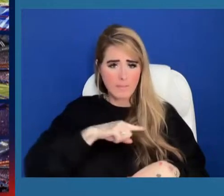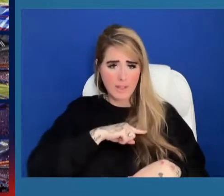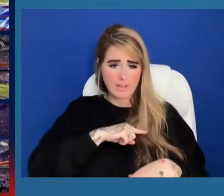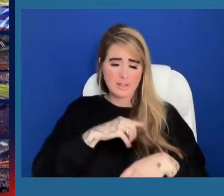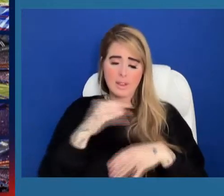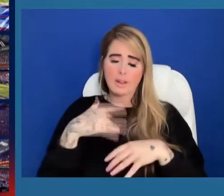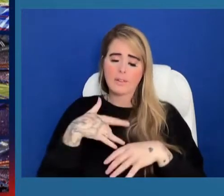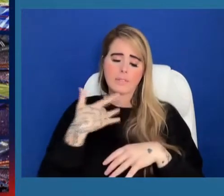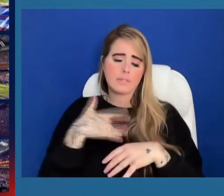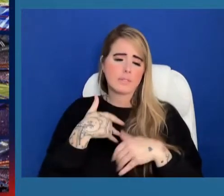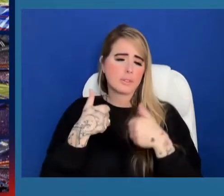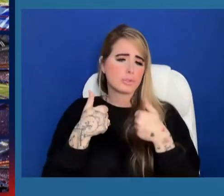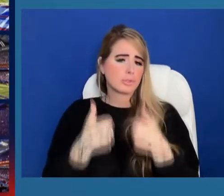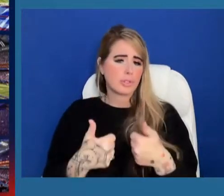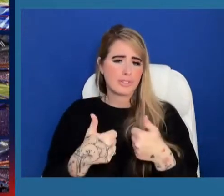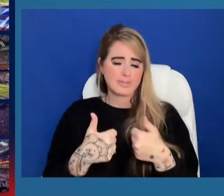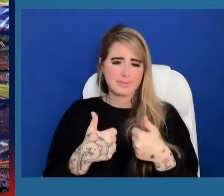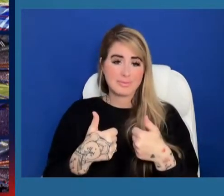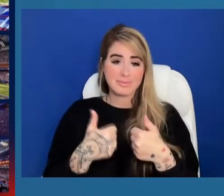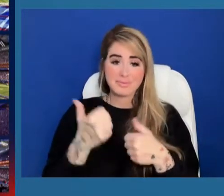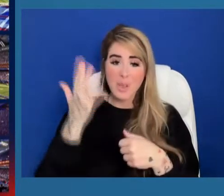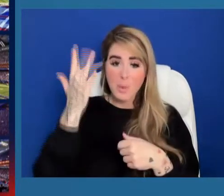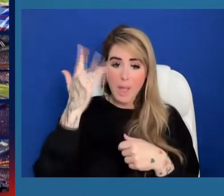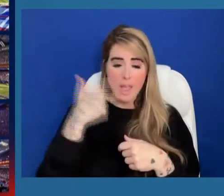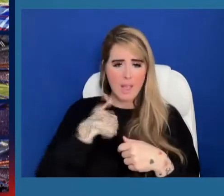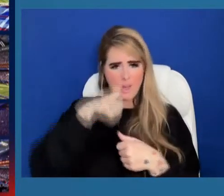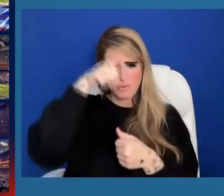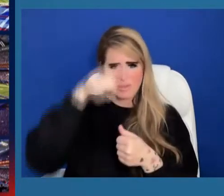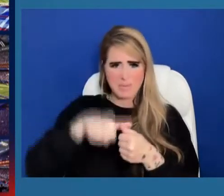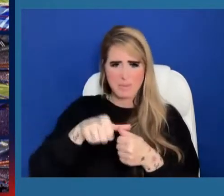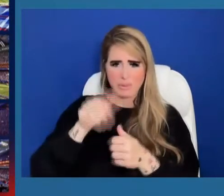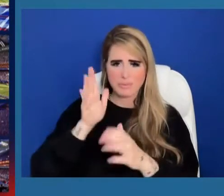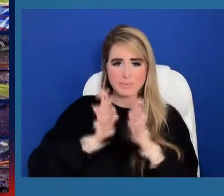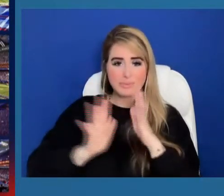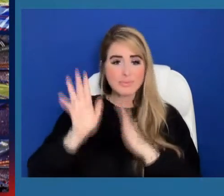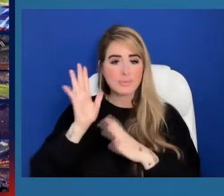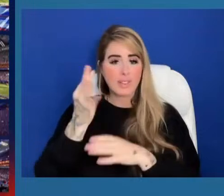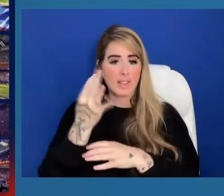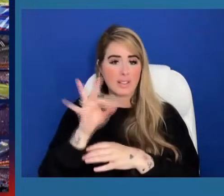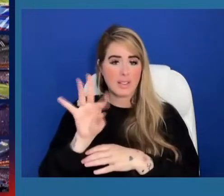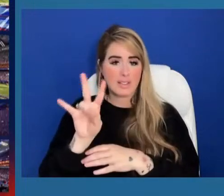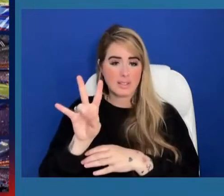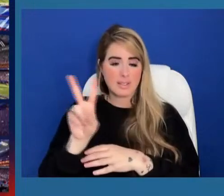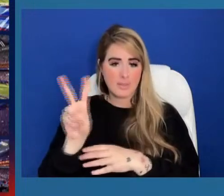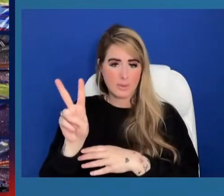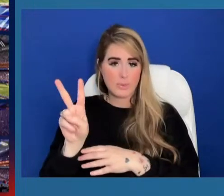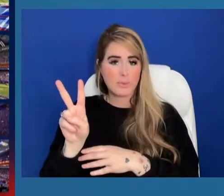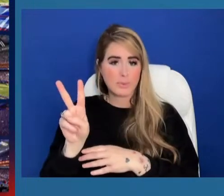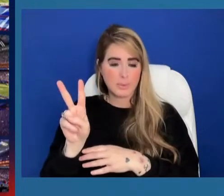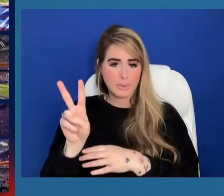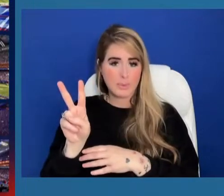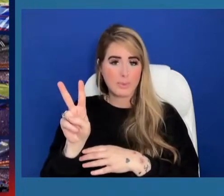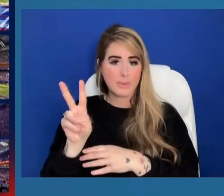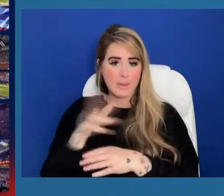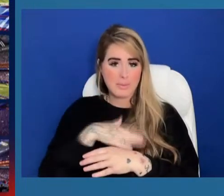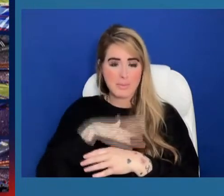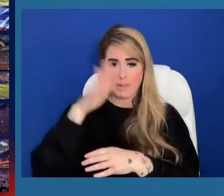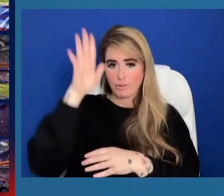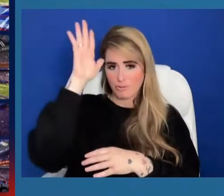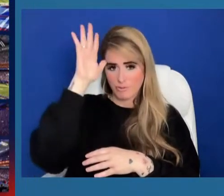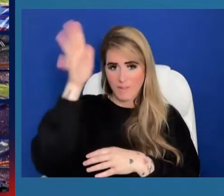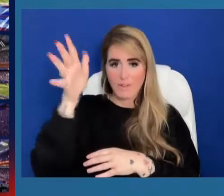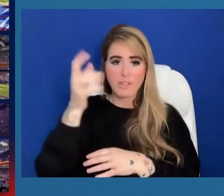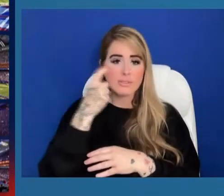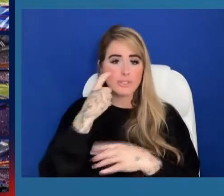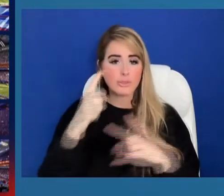feels so good. Because I remember those days in 1972. My grandfather just